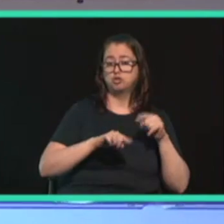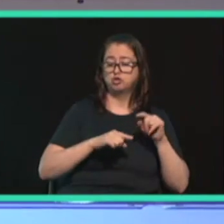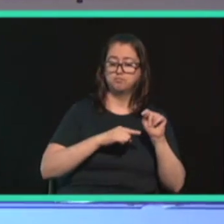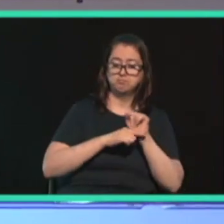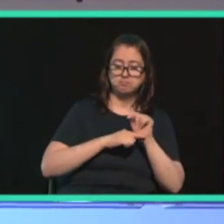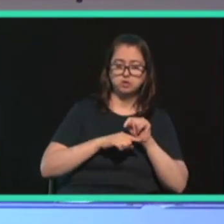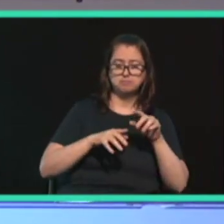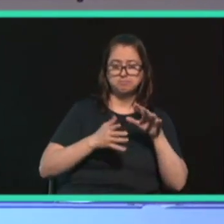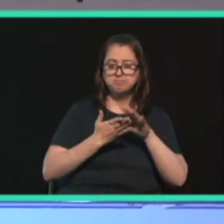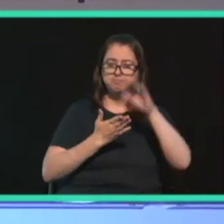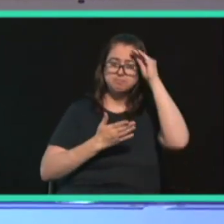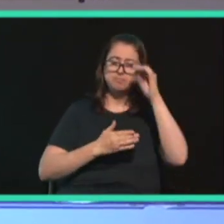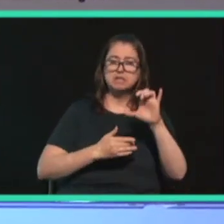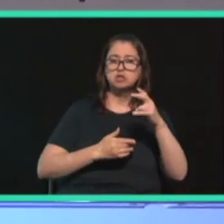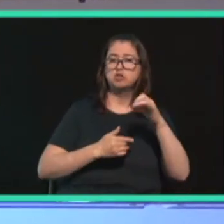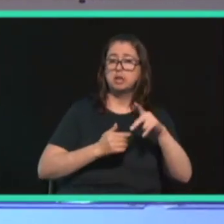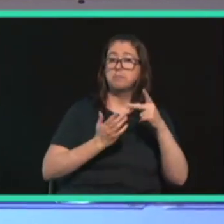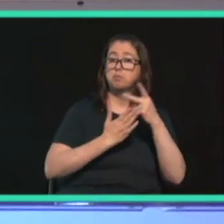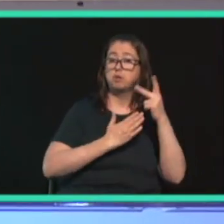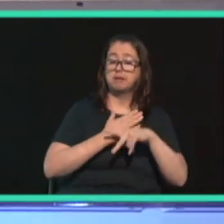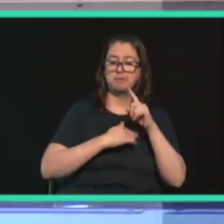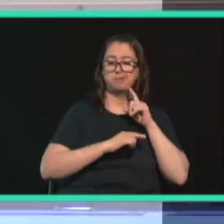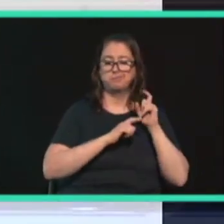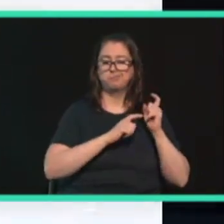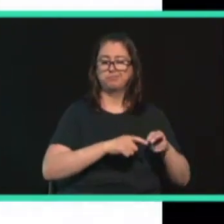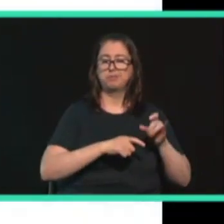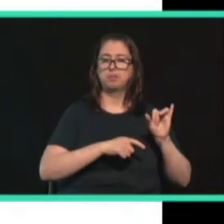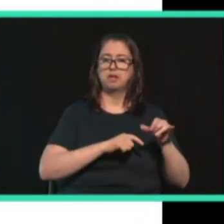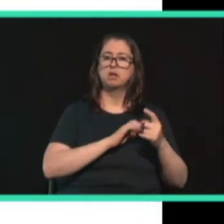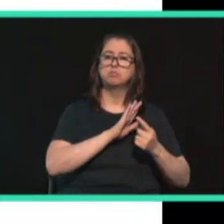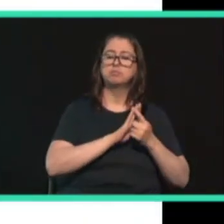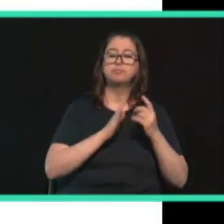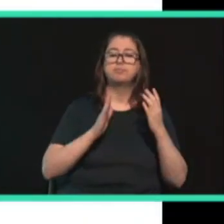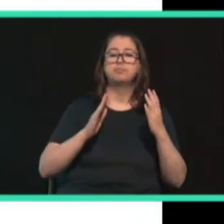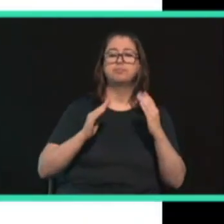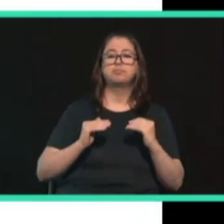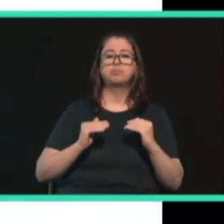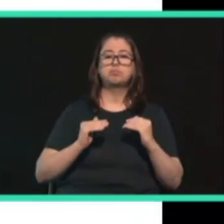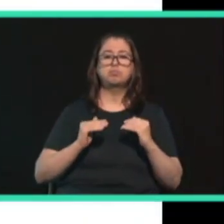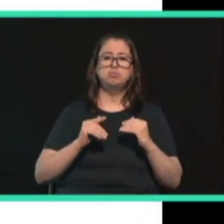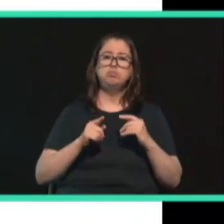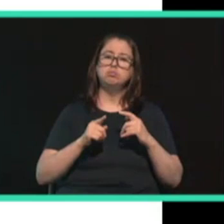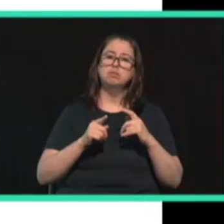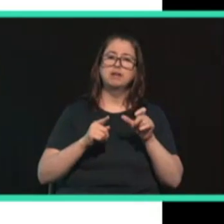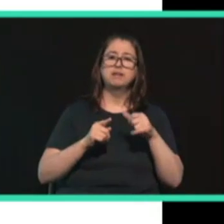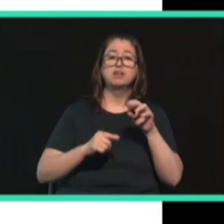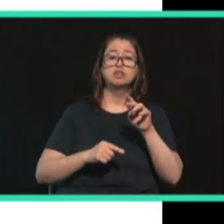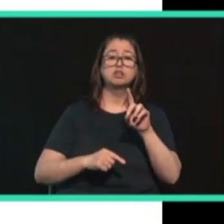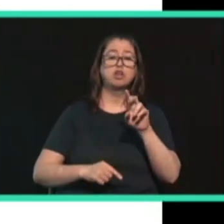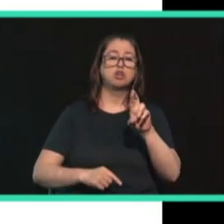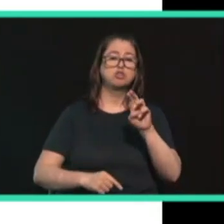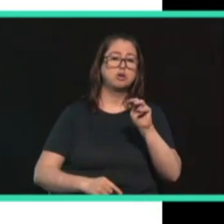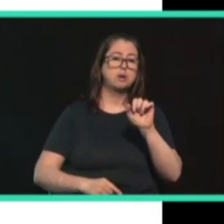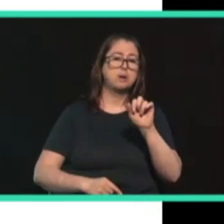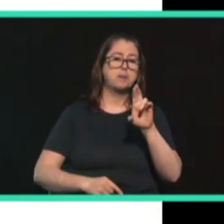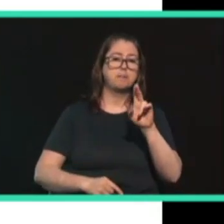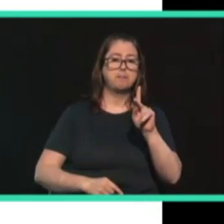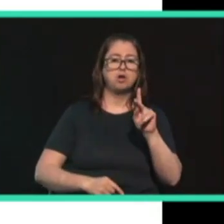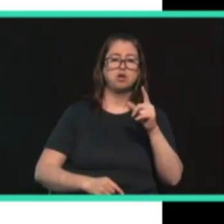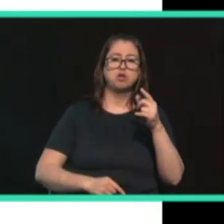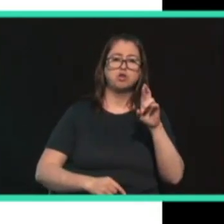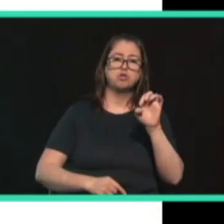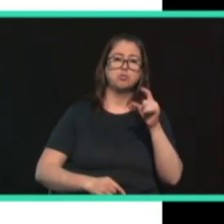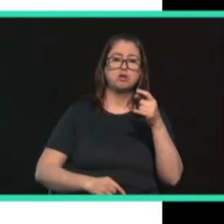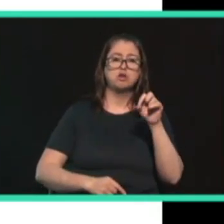Many of you in the audience, I'm sure, will have heard of Dr. Michael Greger. He's a nutrition physician, probably one